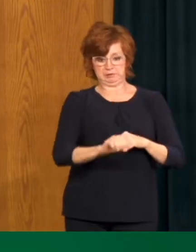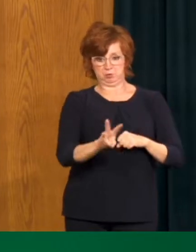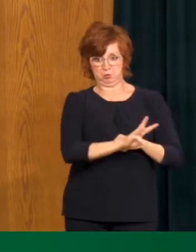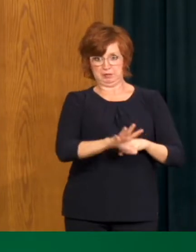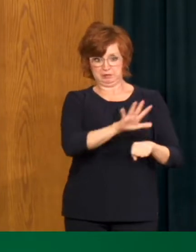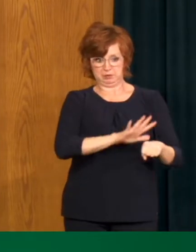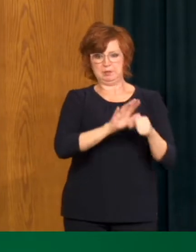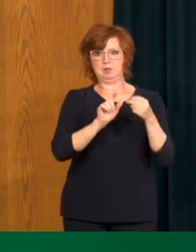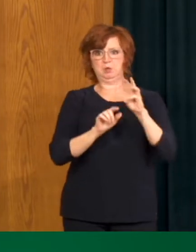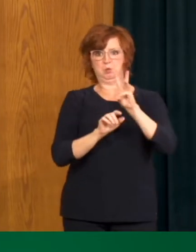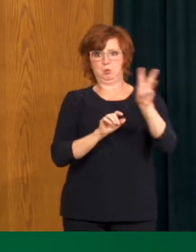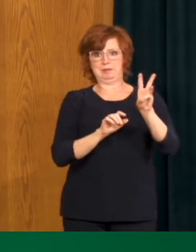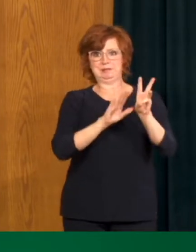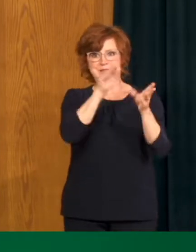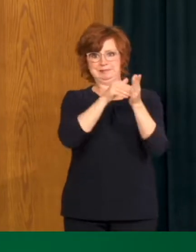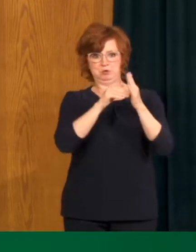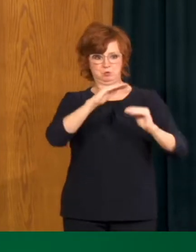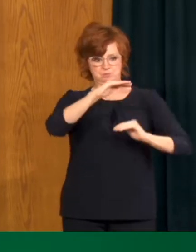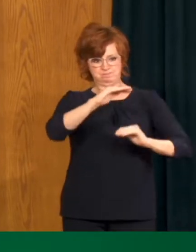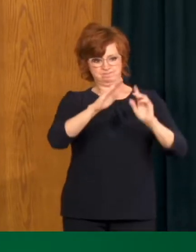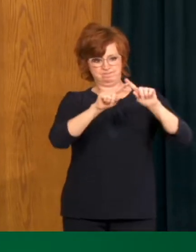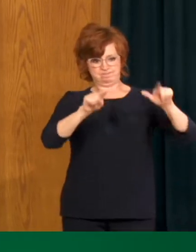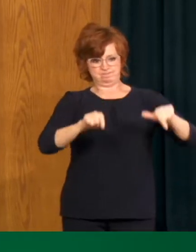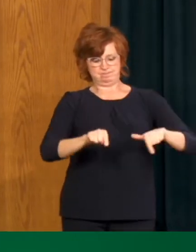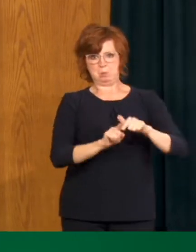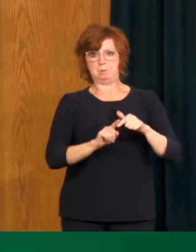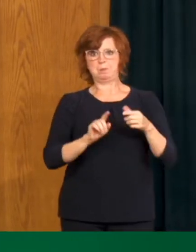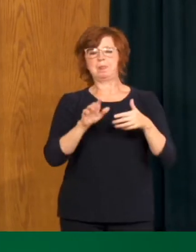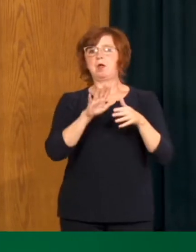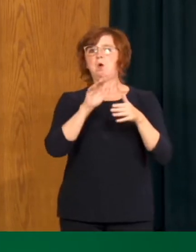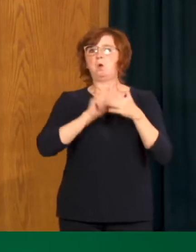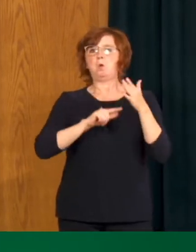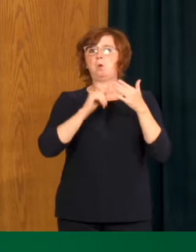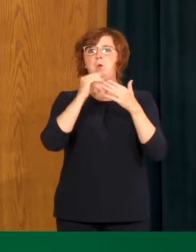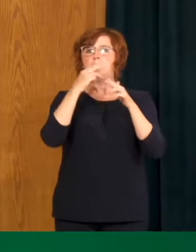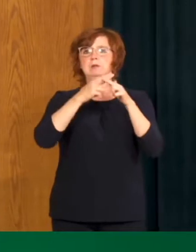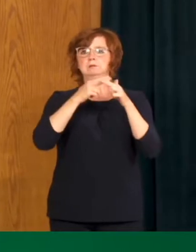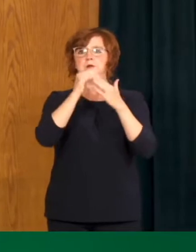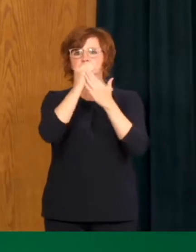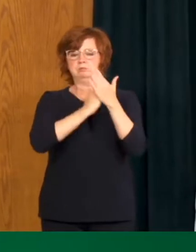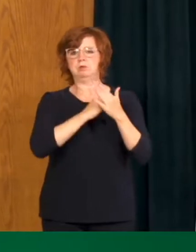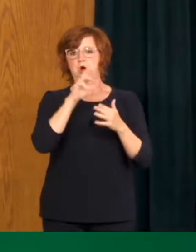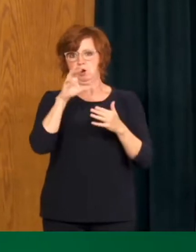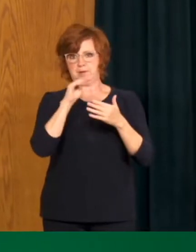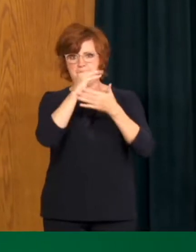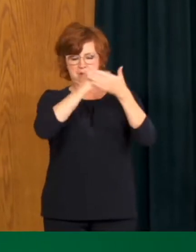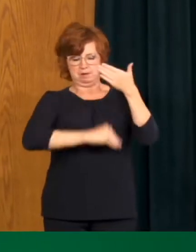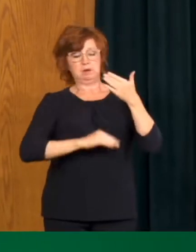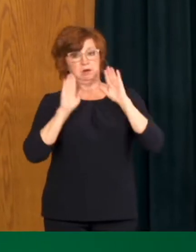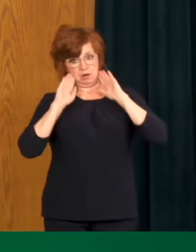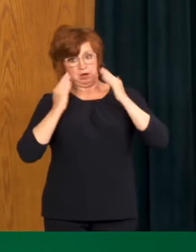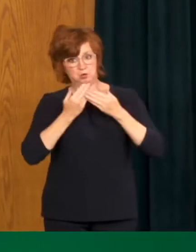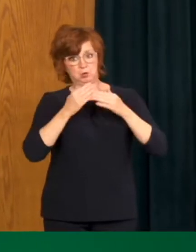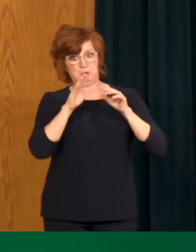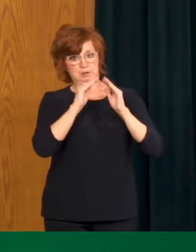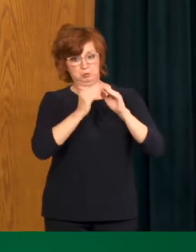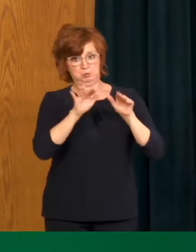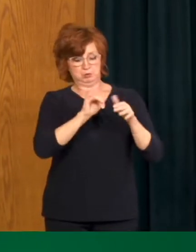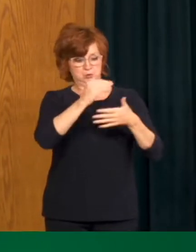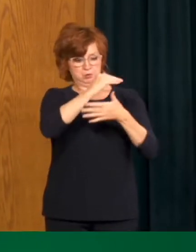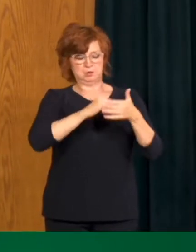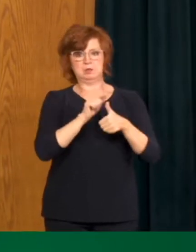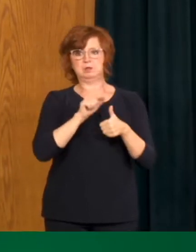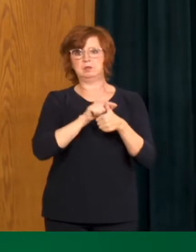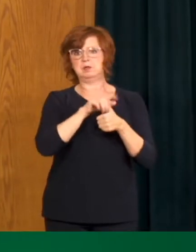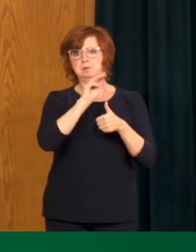central Saskatchewan. The affected areas include the following RMs in all communities, including Hutterite communities within those RMs.